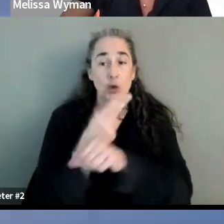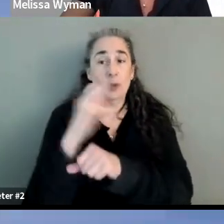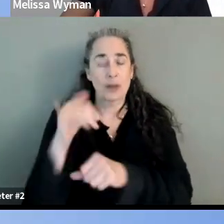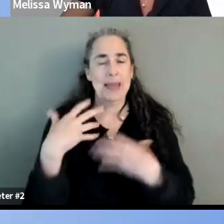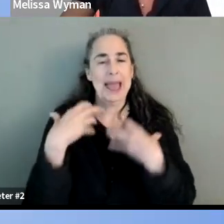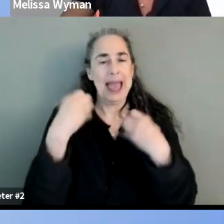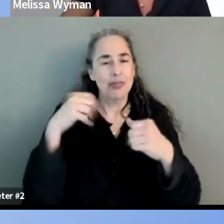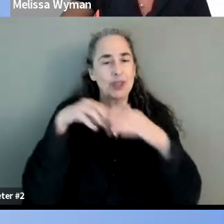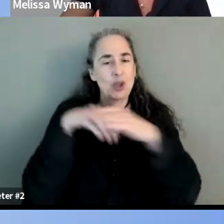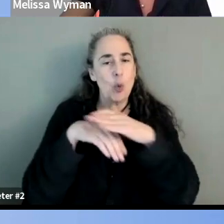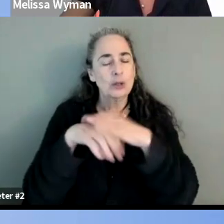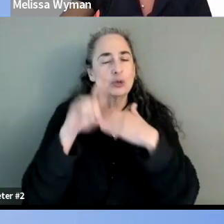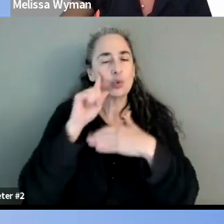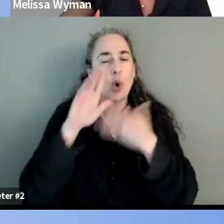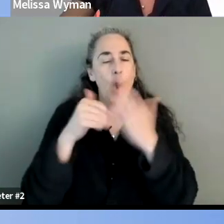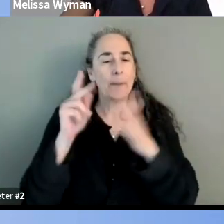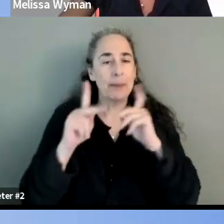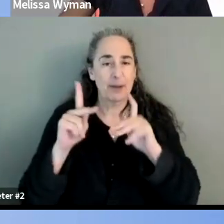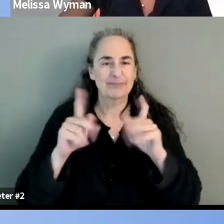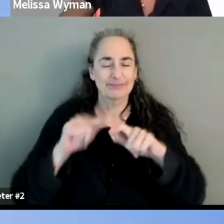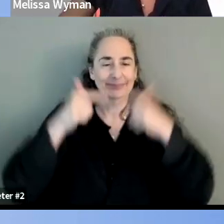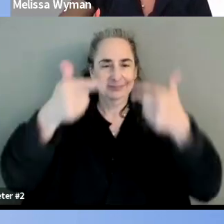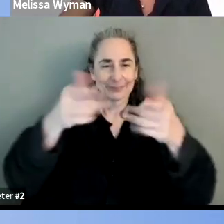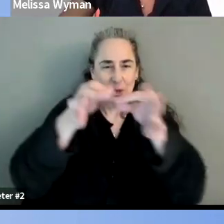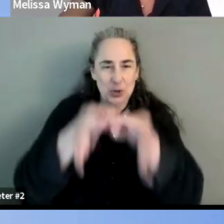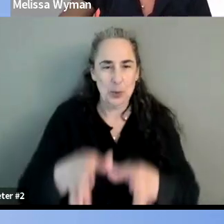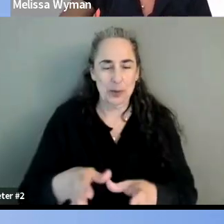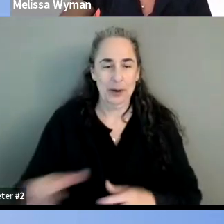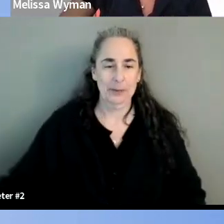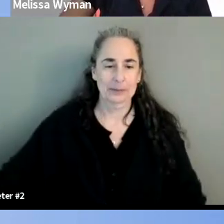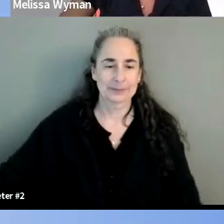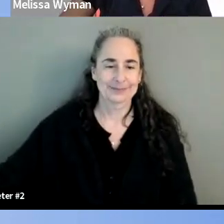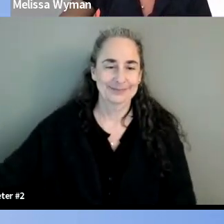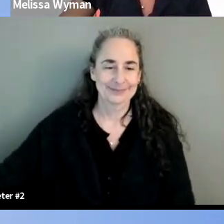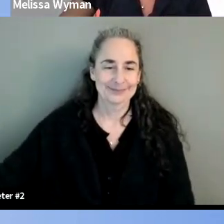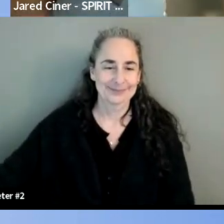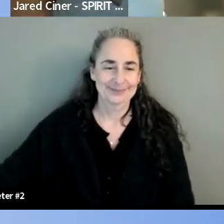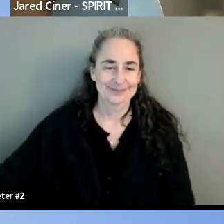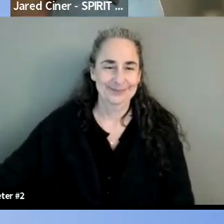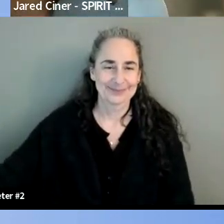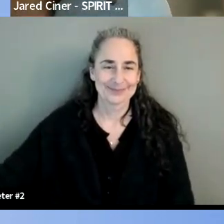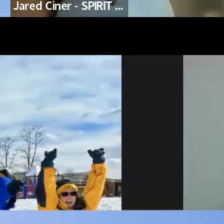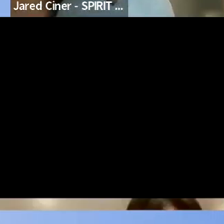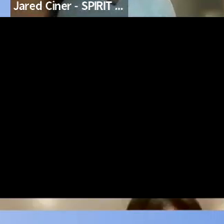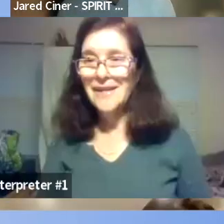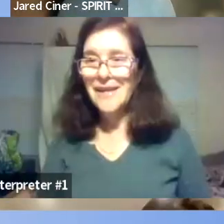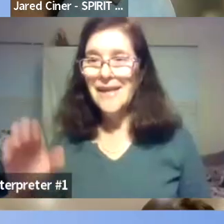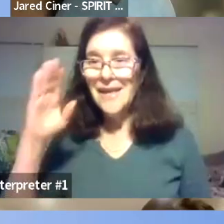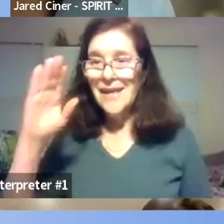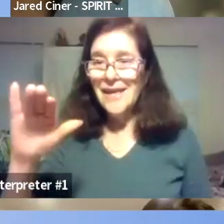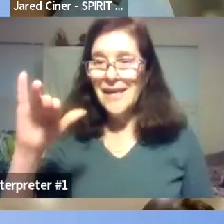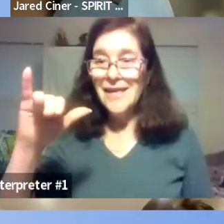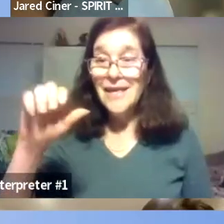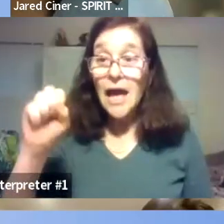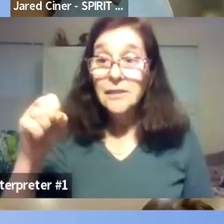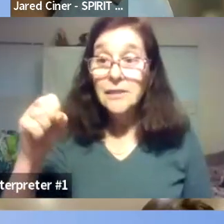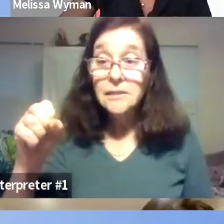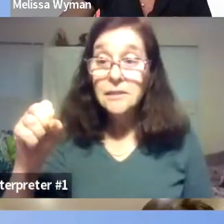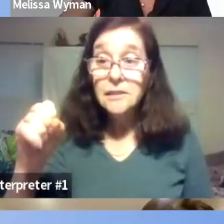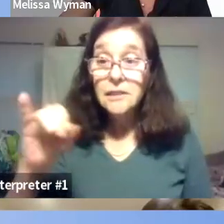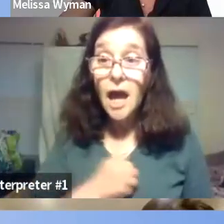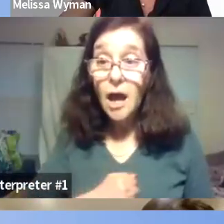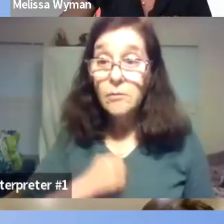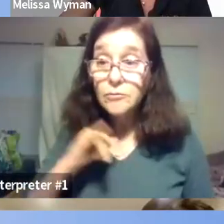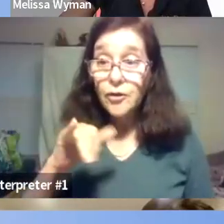wellness accessible to all. Jared? Yes. Oh, I'm sorry, Jared.